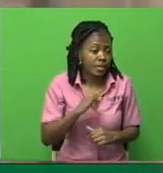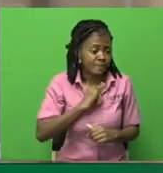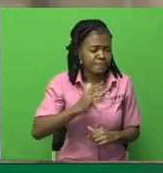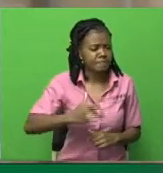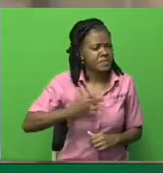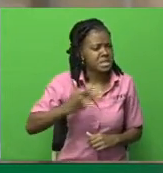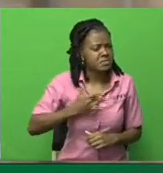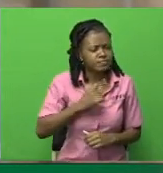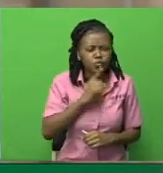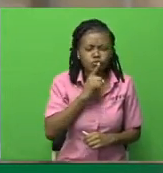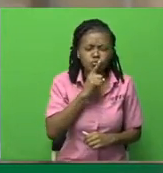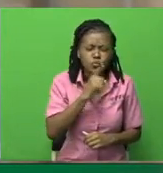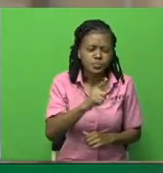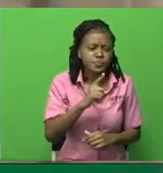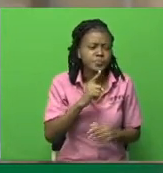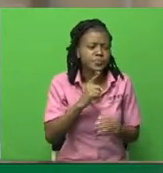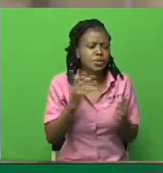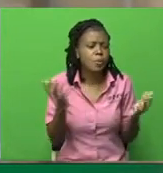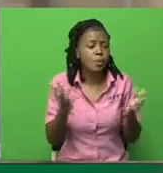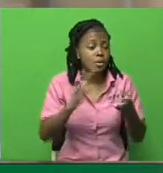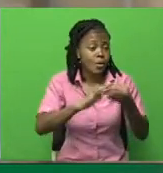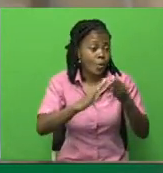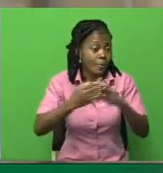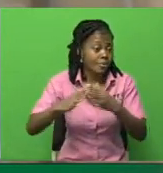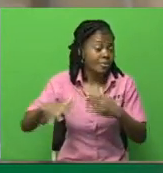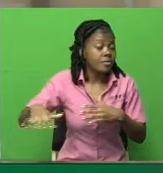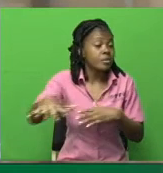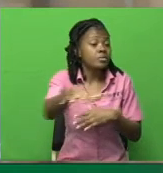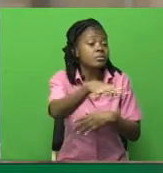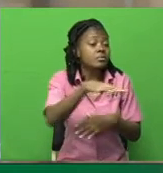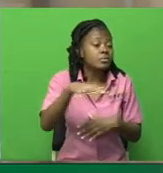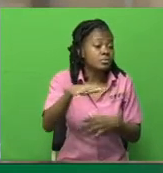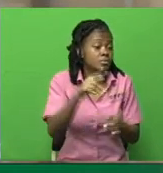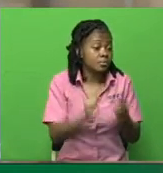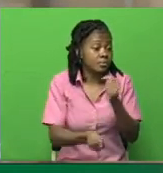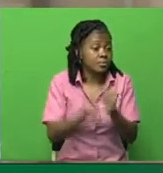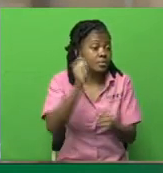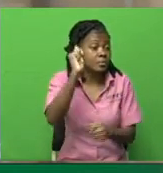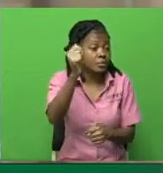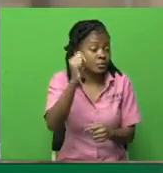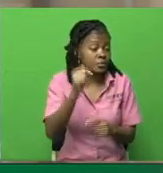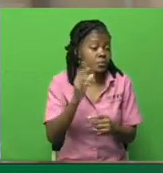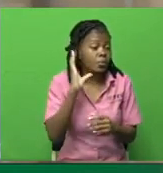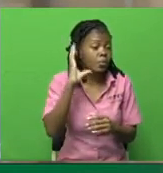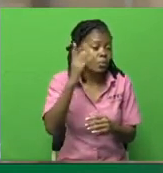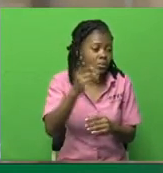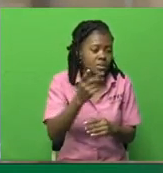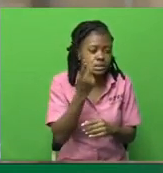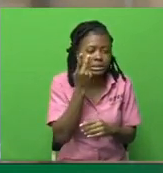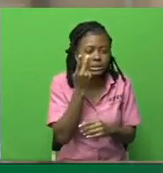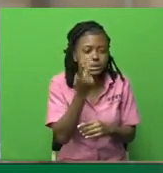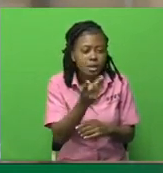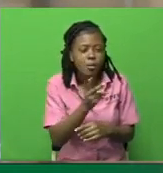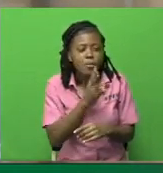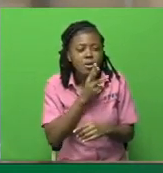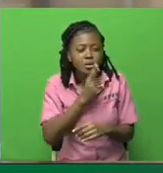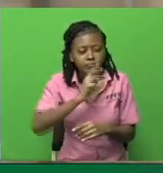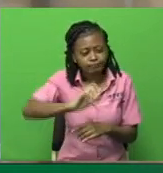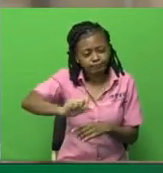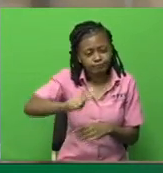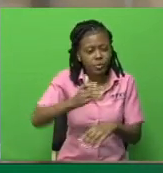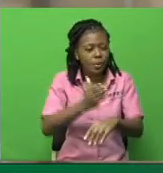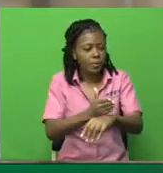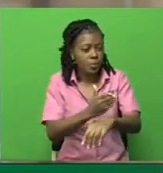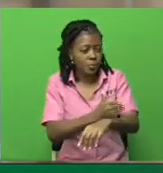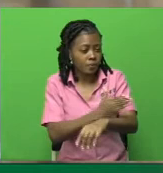that communities all over Trinidad and Tobago will see an improvement in their water supply in early 2023